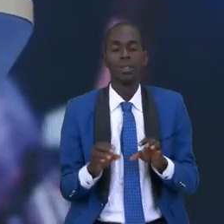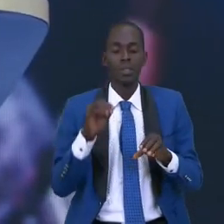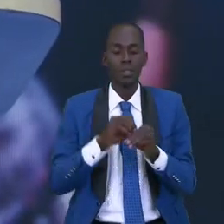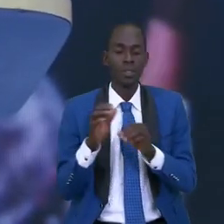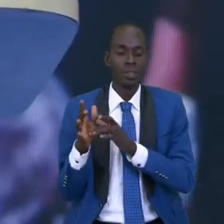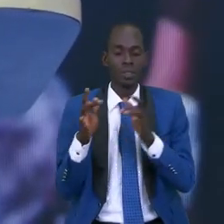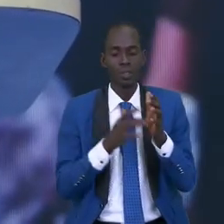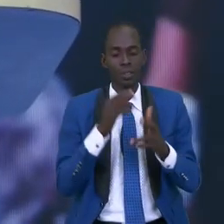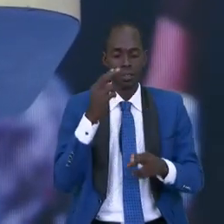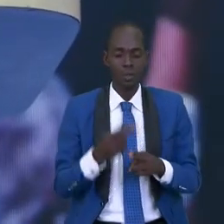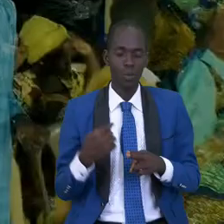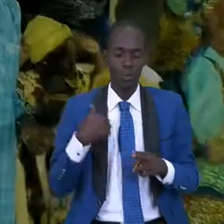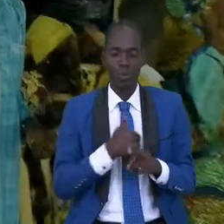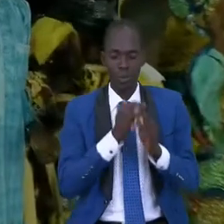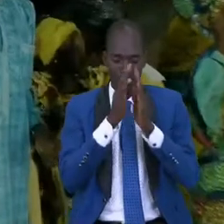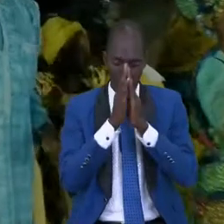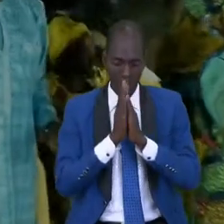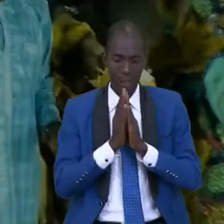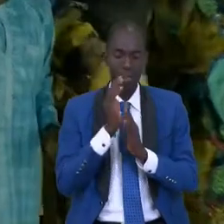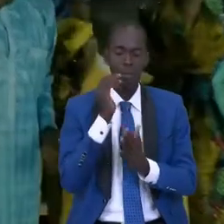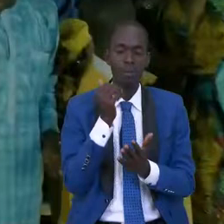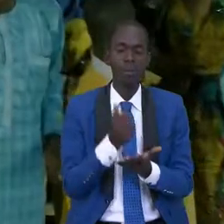Jesus' name we pray.